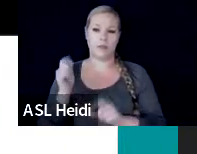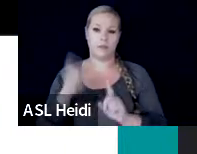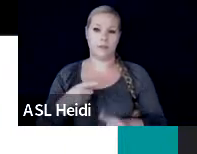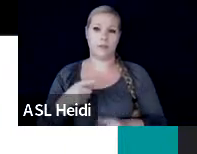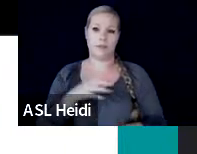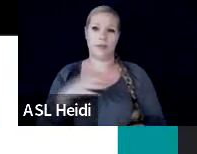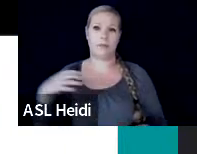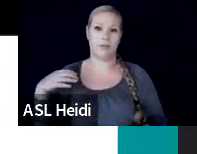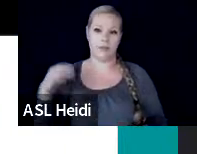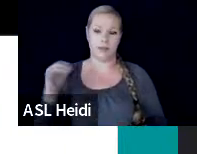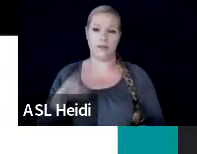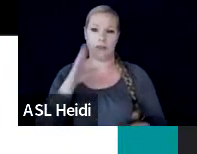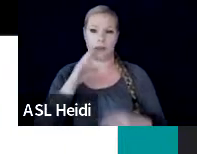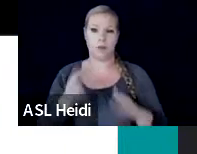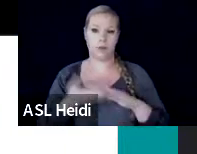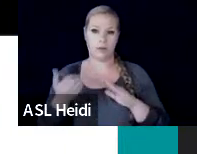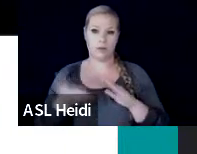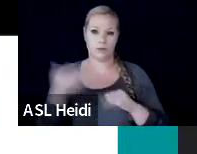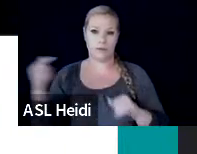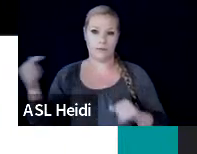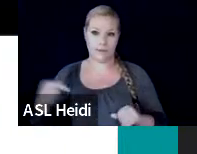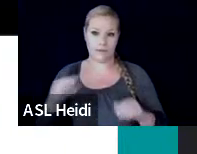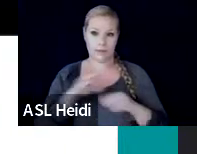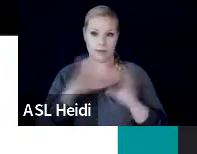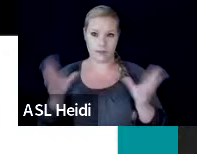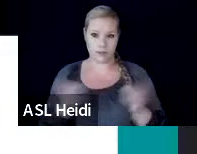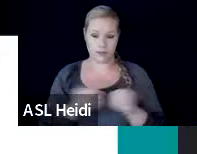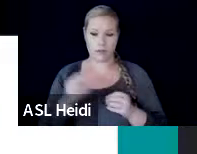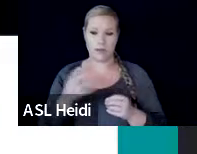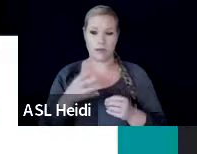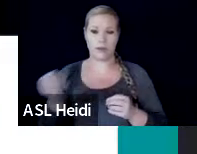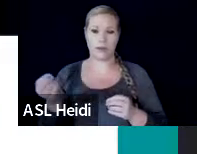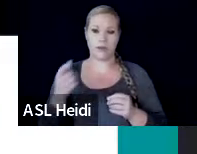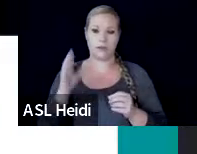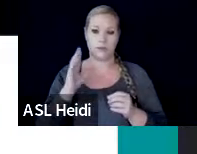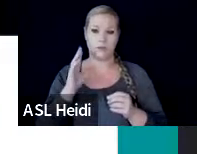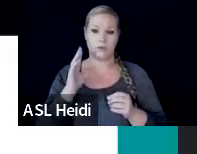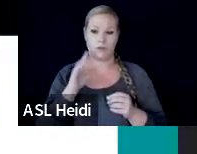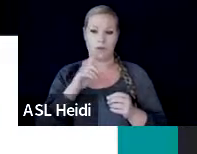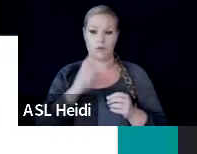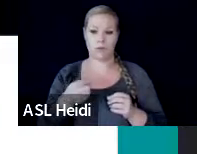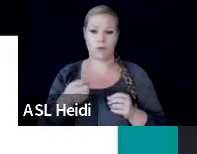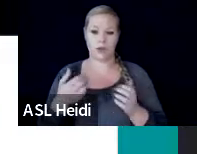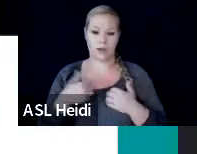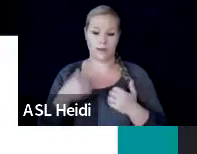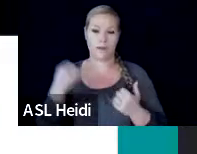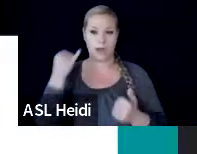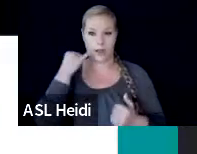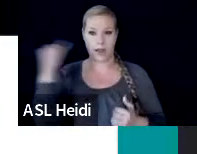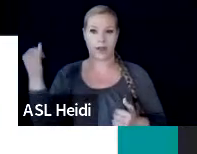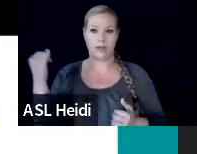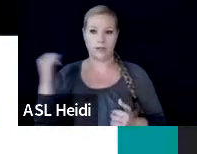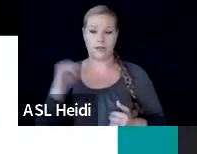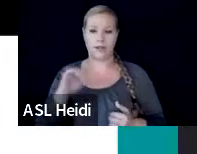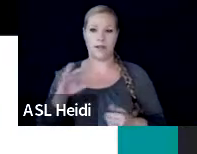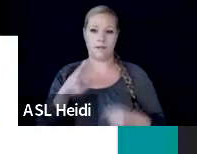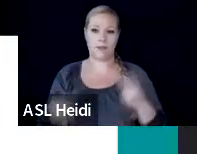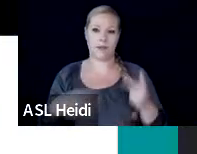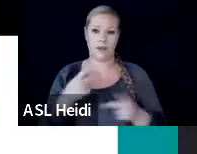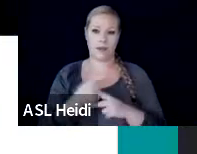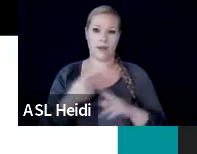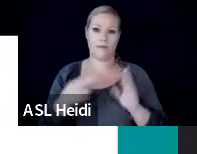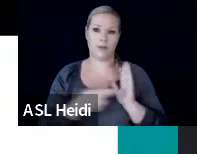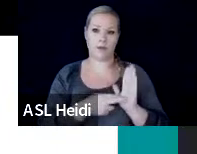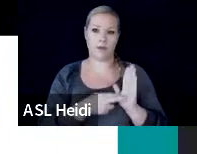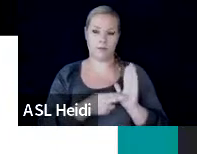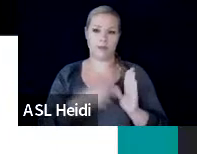committee that will drive this thing. And so we have an idea of the types of